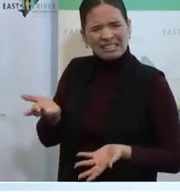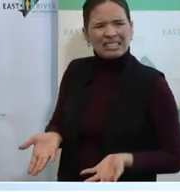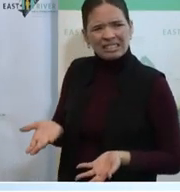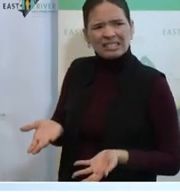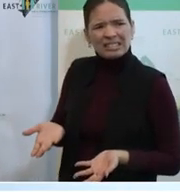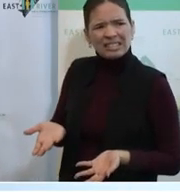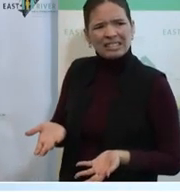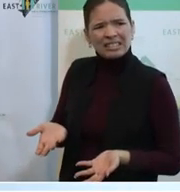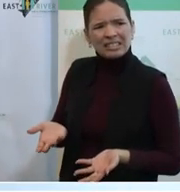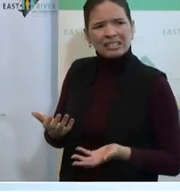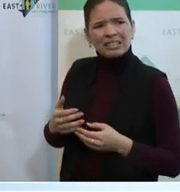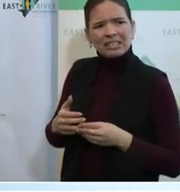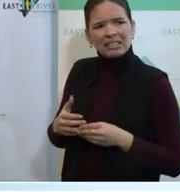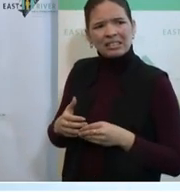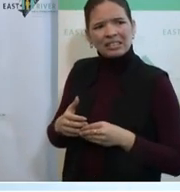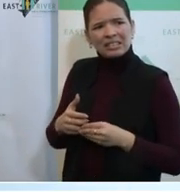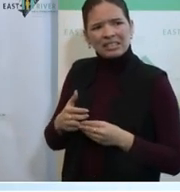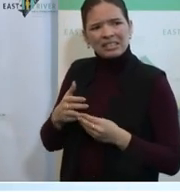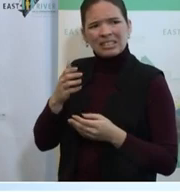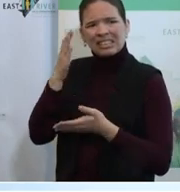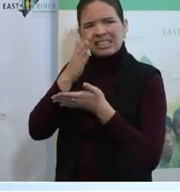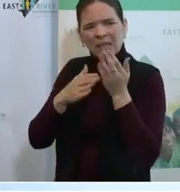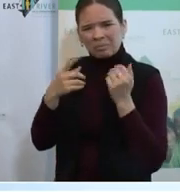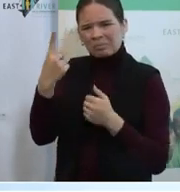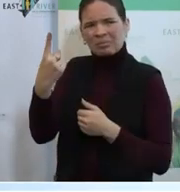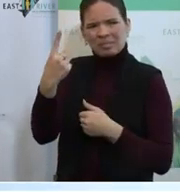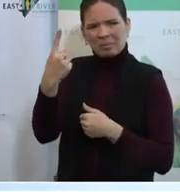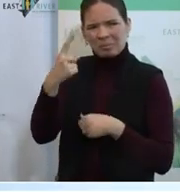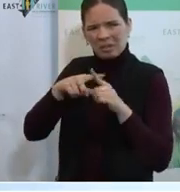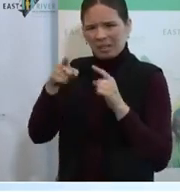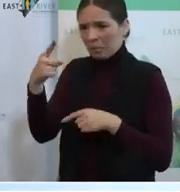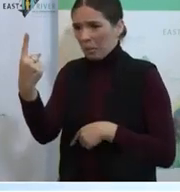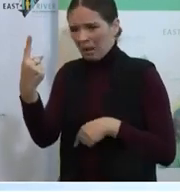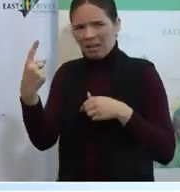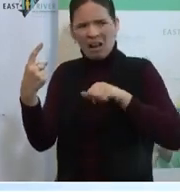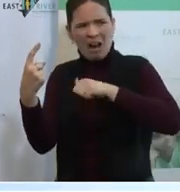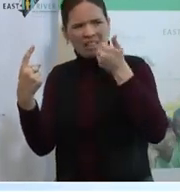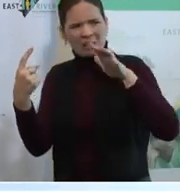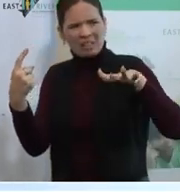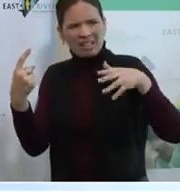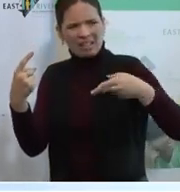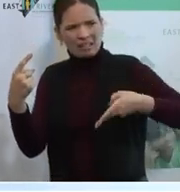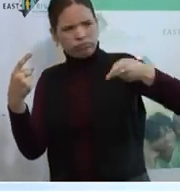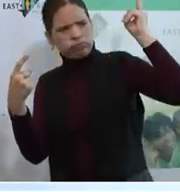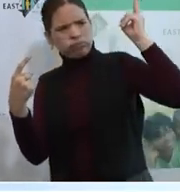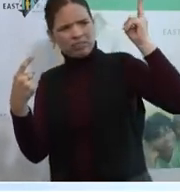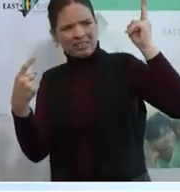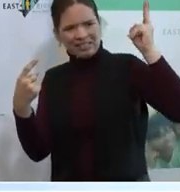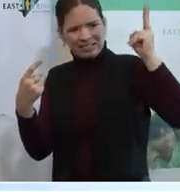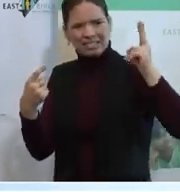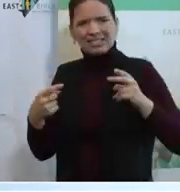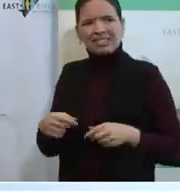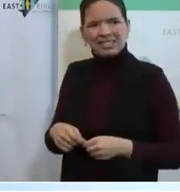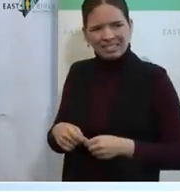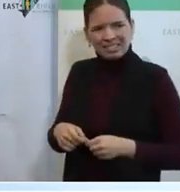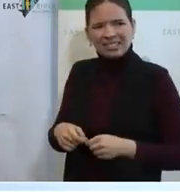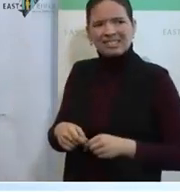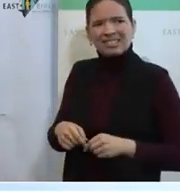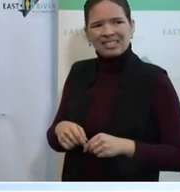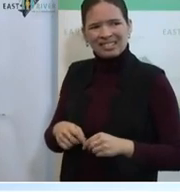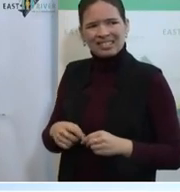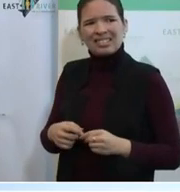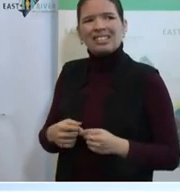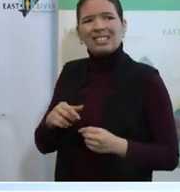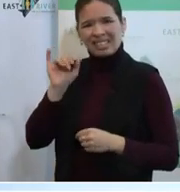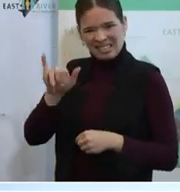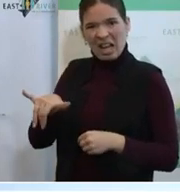store that's going to be open? Is they going to open any other stores? Are you talking about the Safeway? Yeah, the Safeway. Okay. No, we